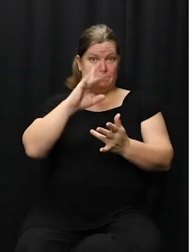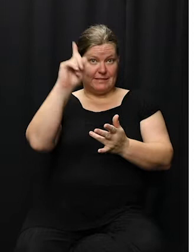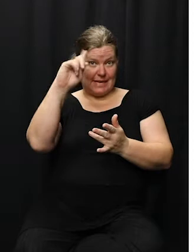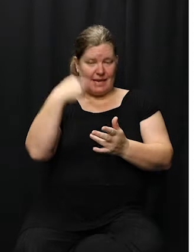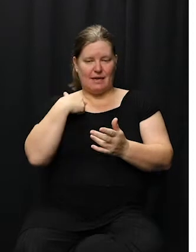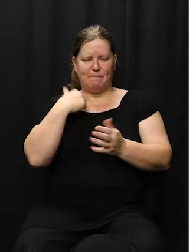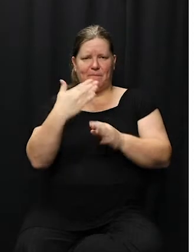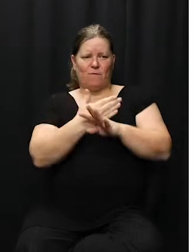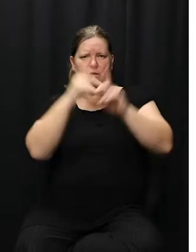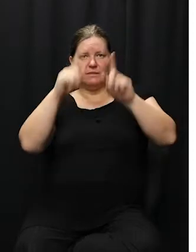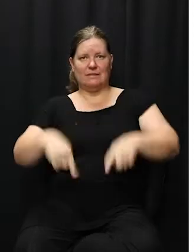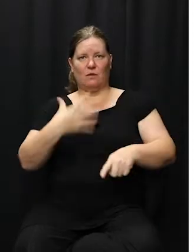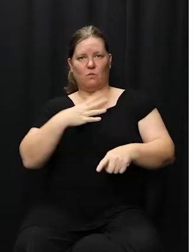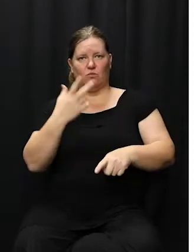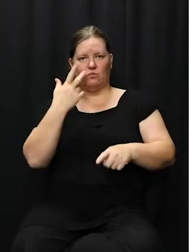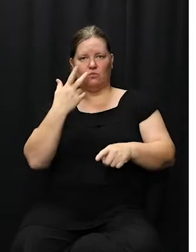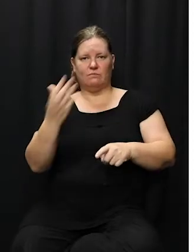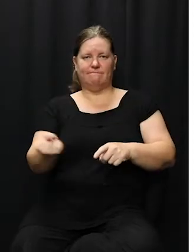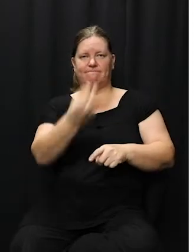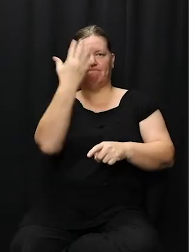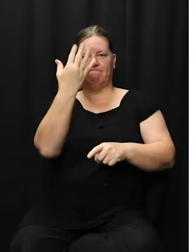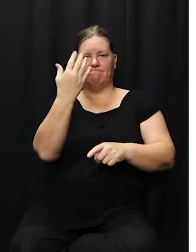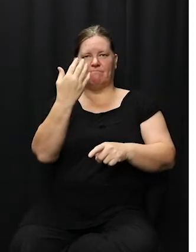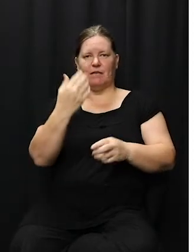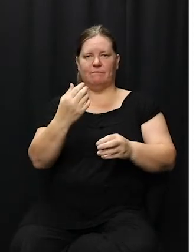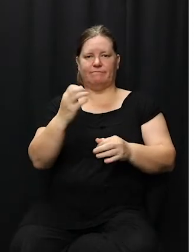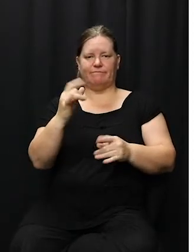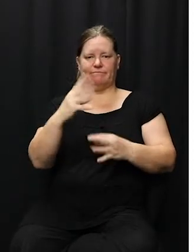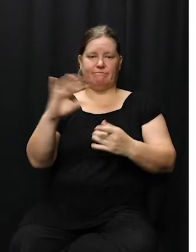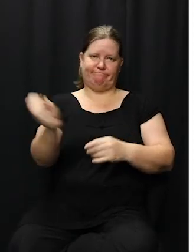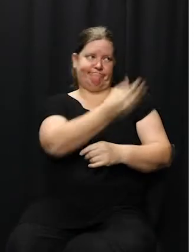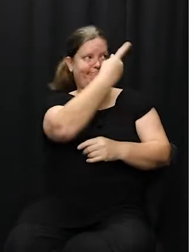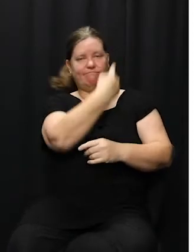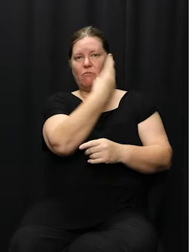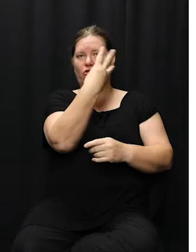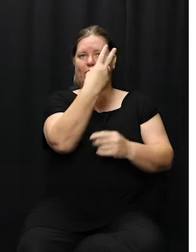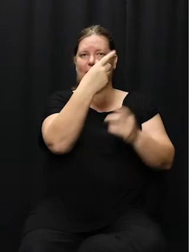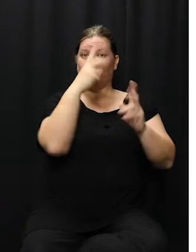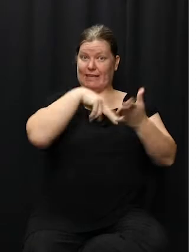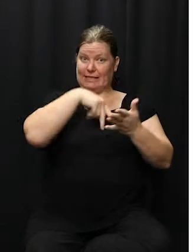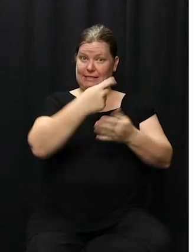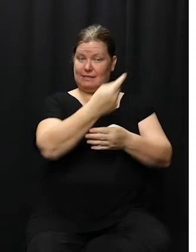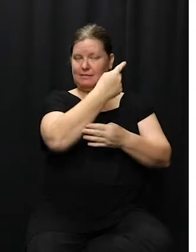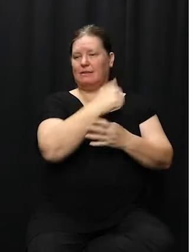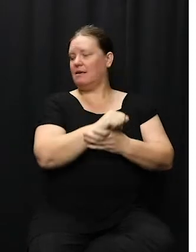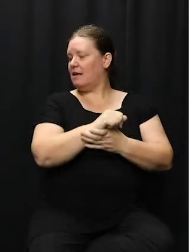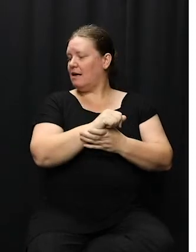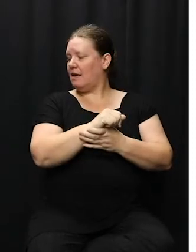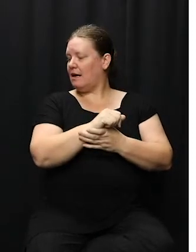So I'm lecturing today, but before we start, I'd just like to put up a few, or three